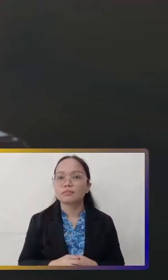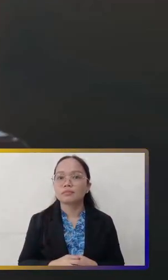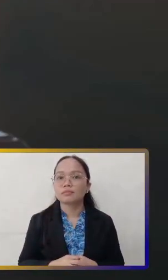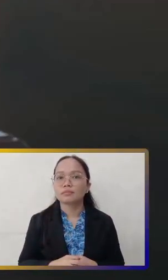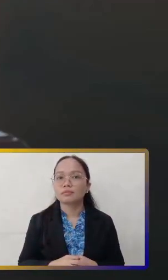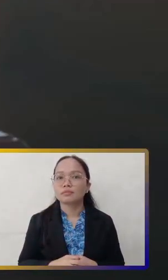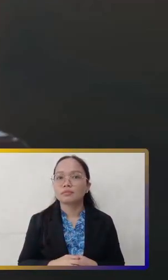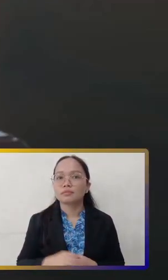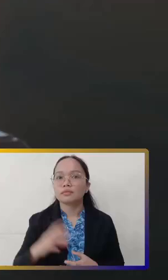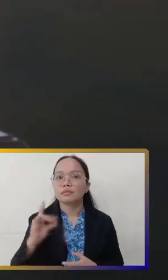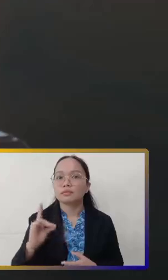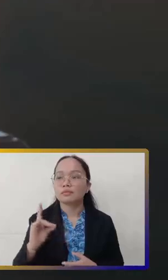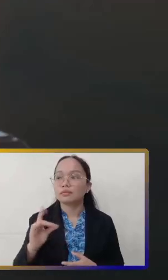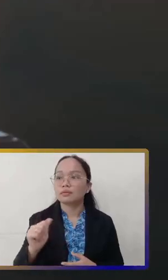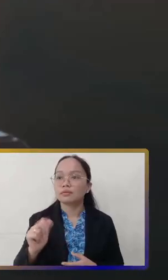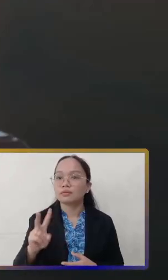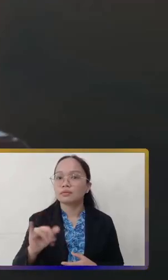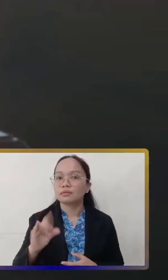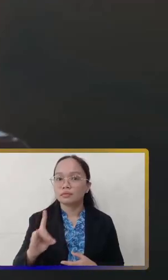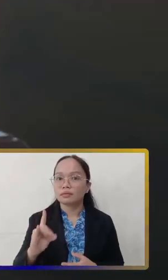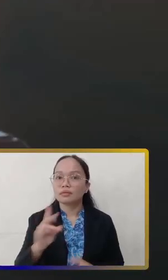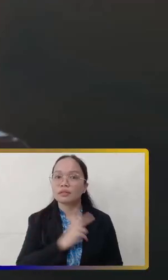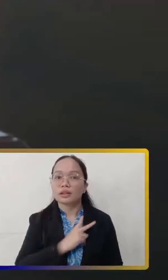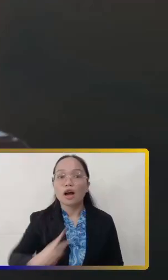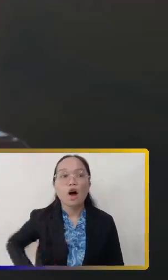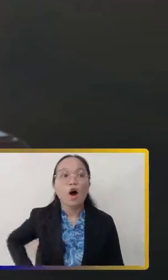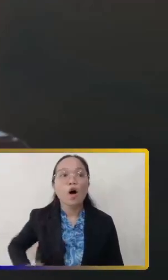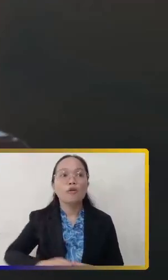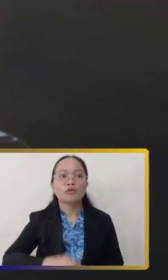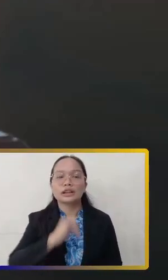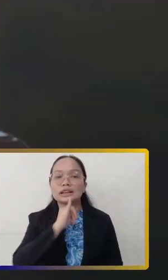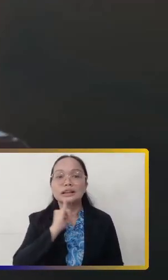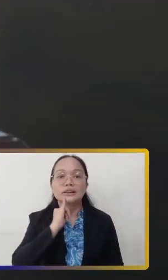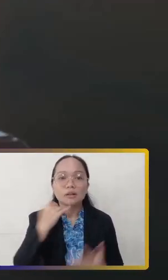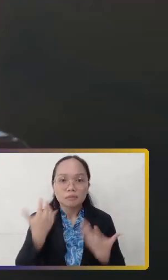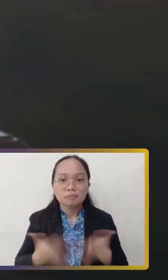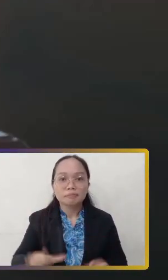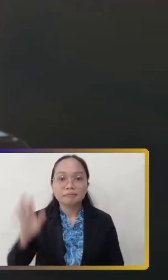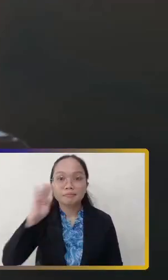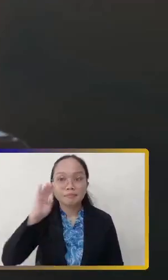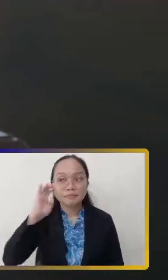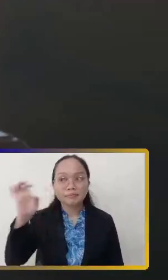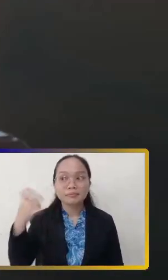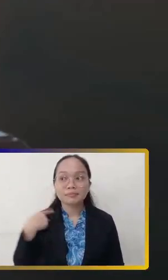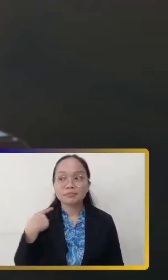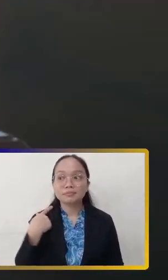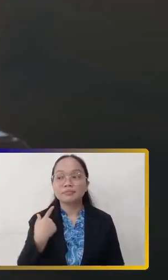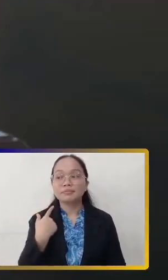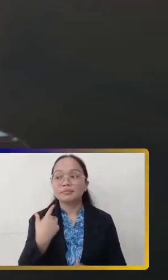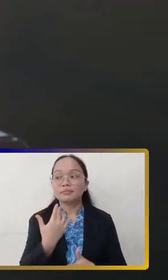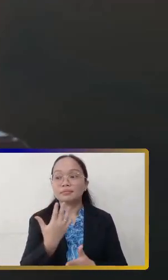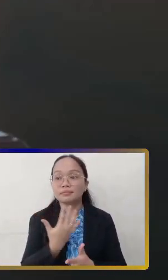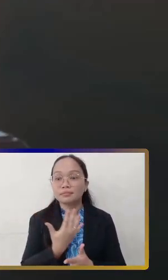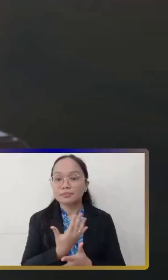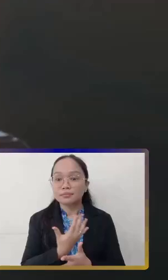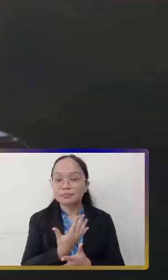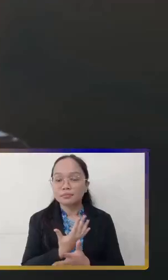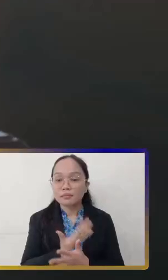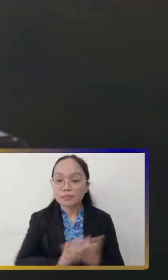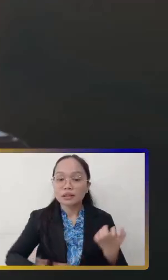ni David, the king of Israel, right after he took over the kingship